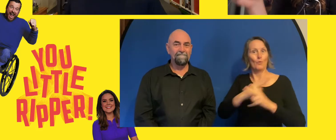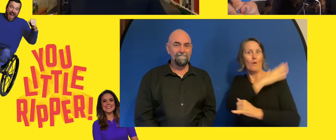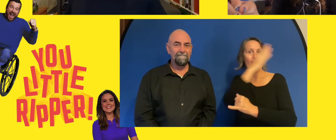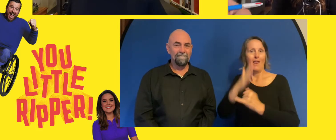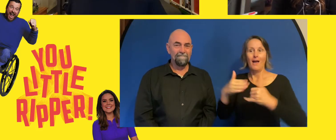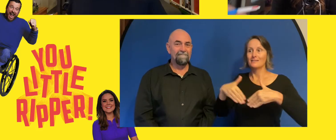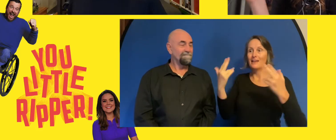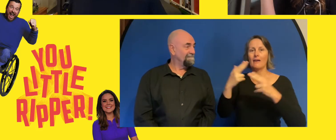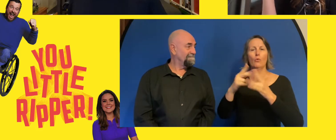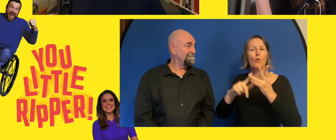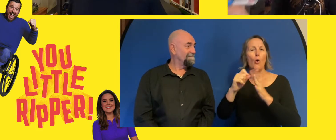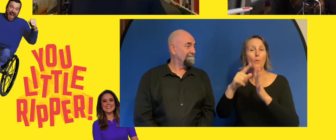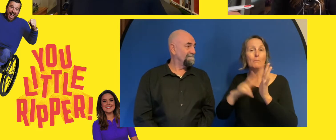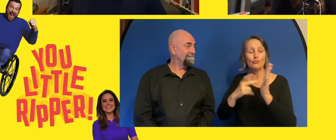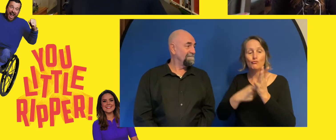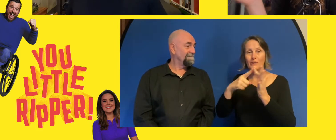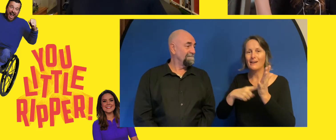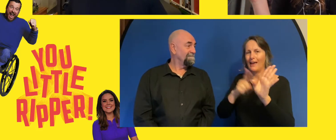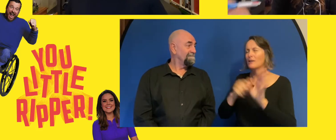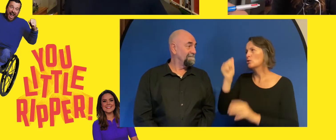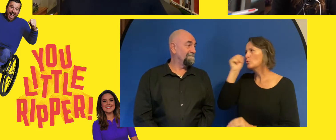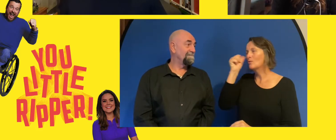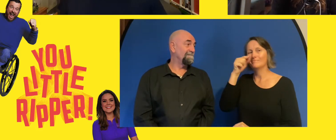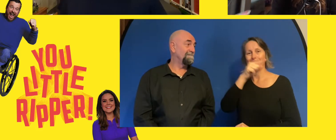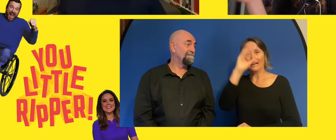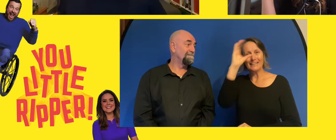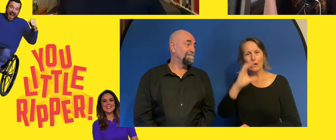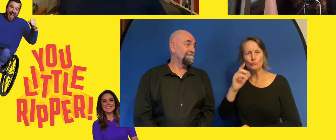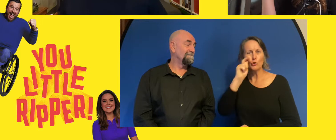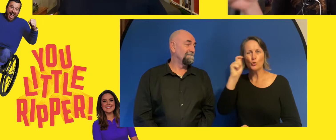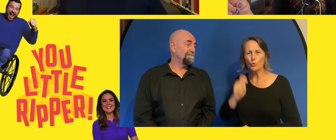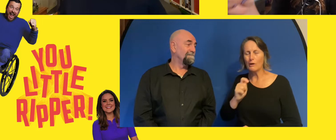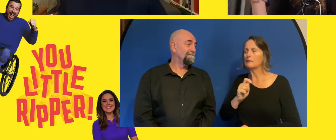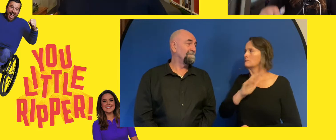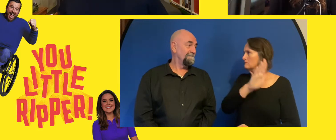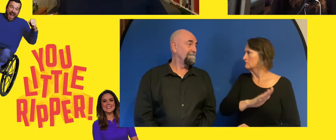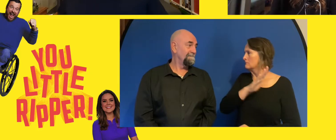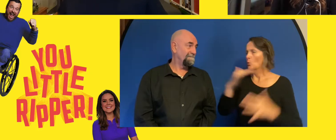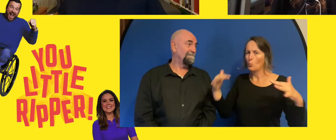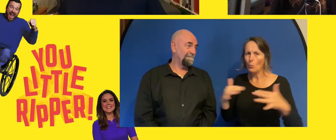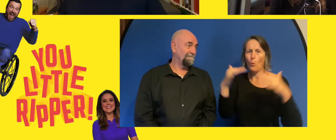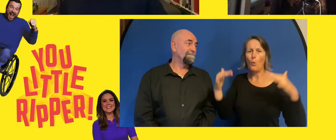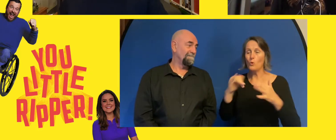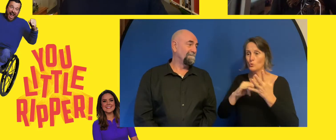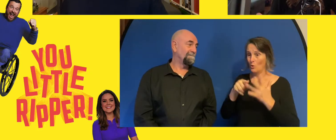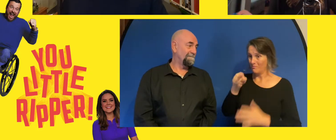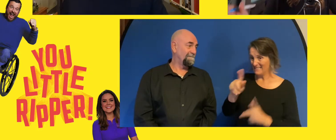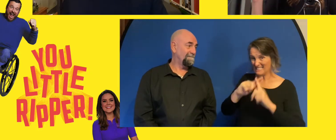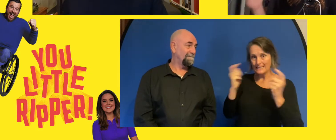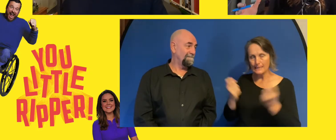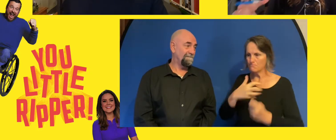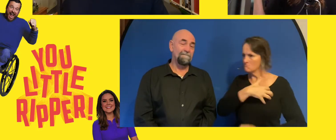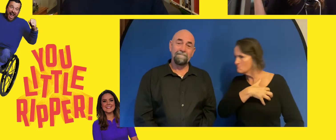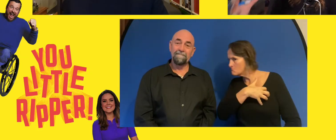we all know what is happening away from the slopes with their home country. So this team has just showed